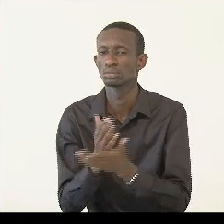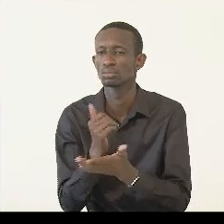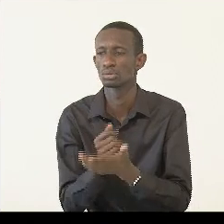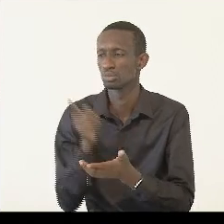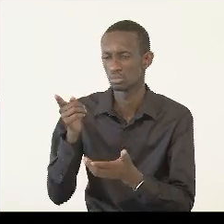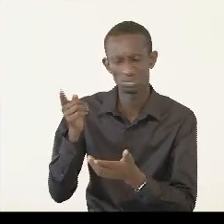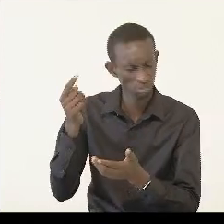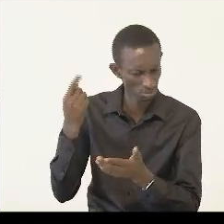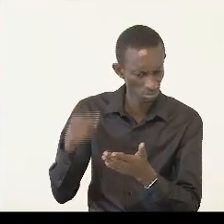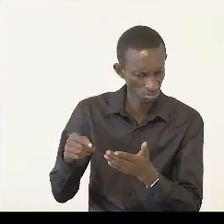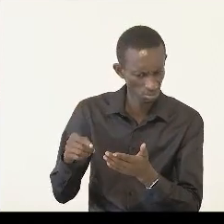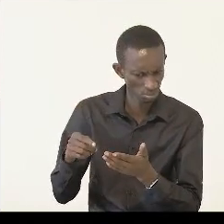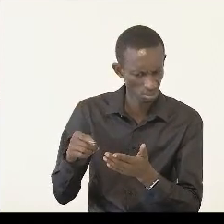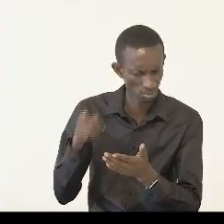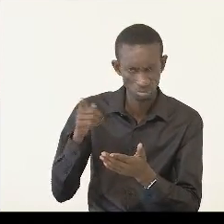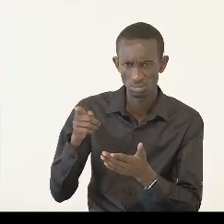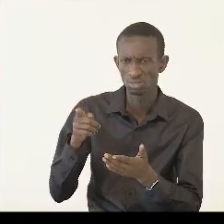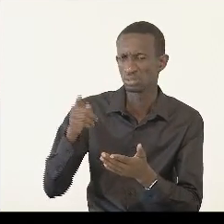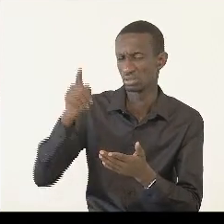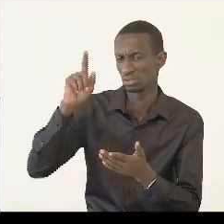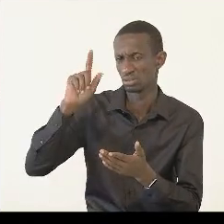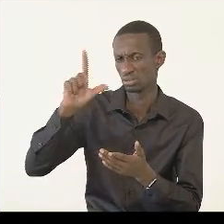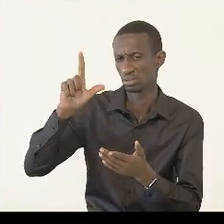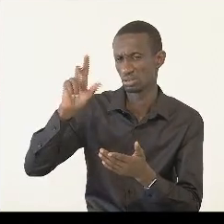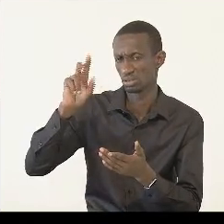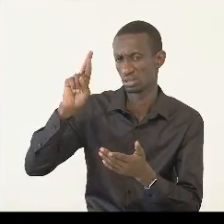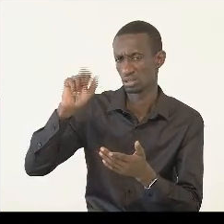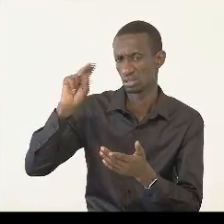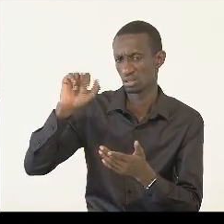what? It's not RNA, we are in DNA.